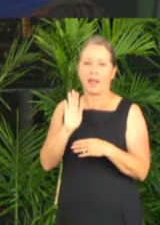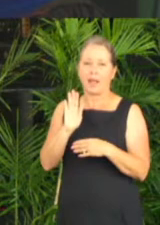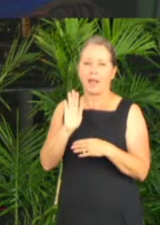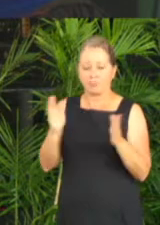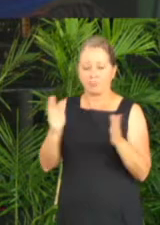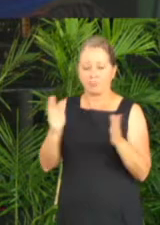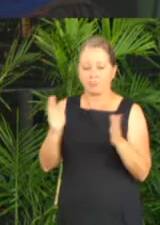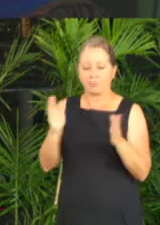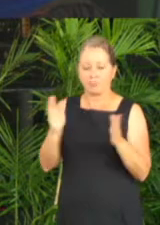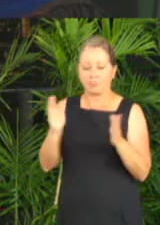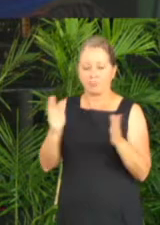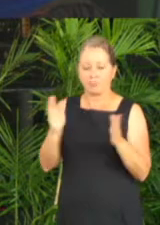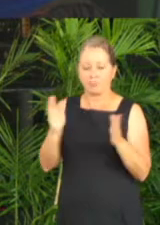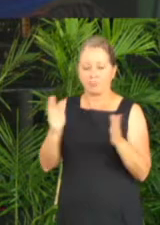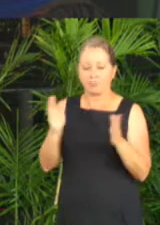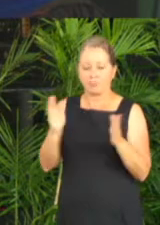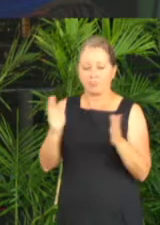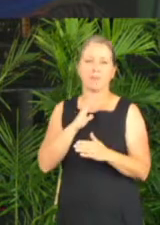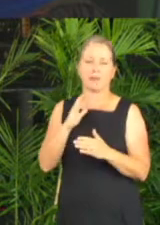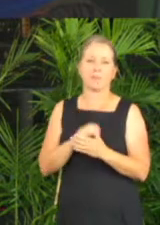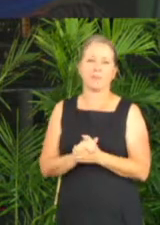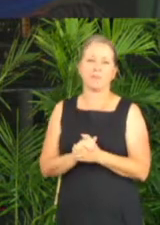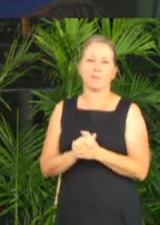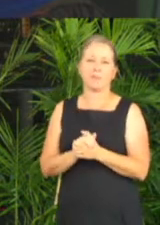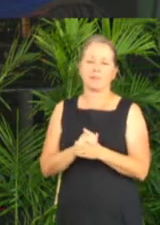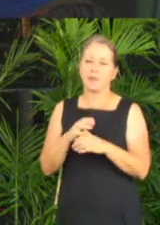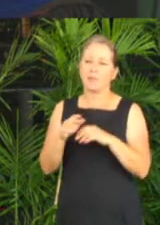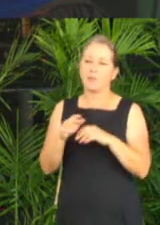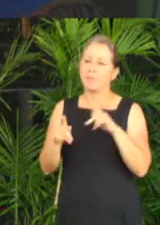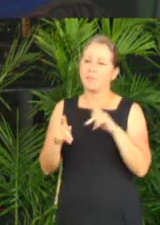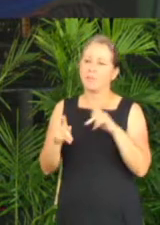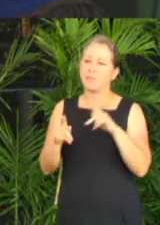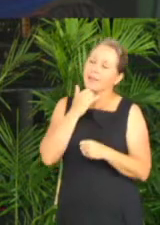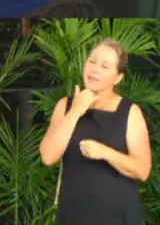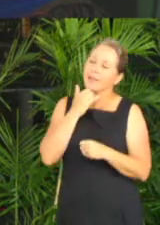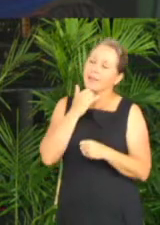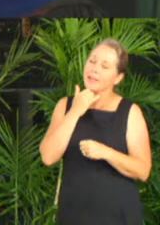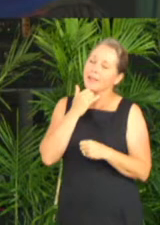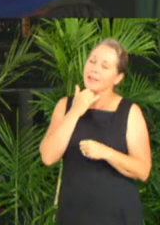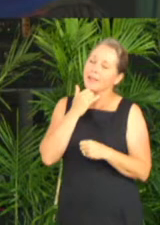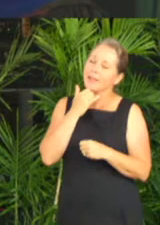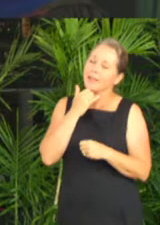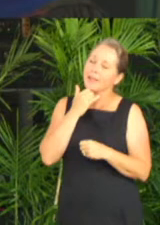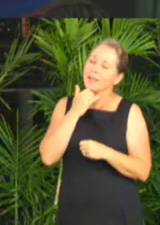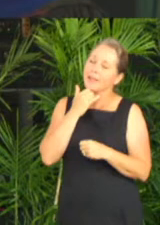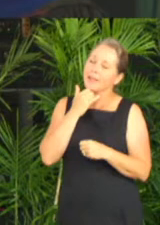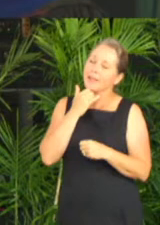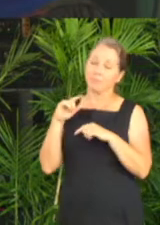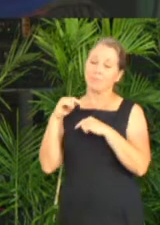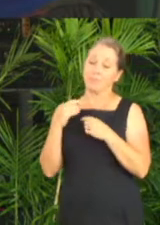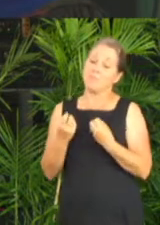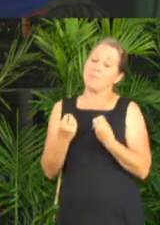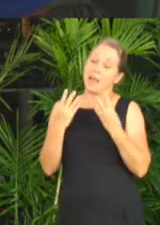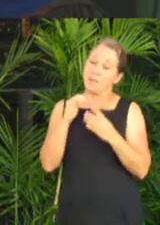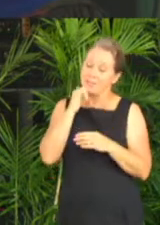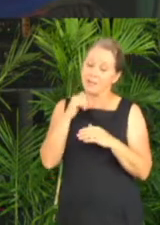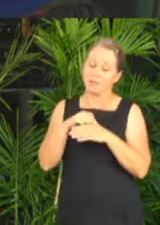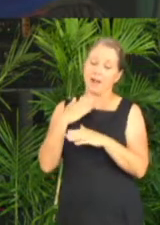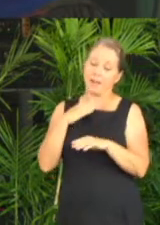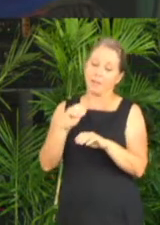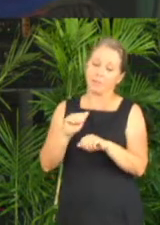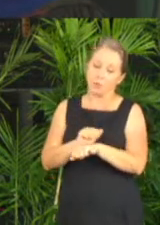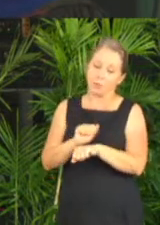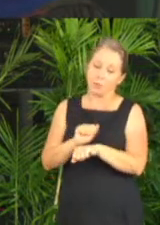to renewal and refinement. People make mistakes. Made many in my career, in my